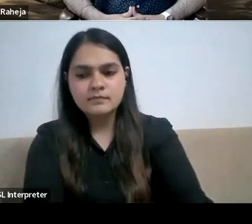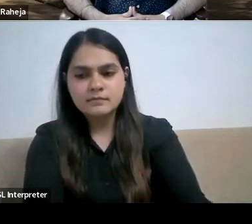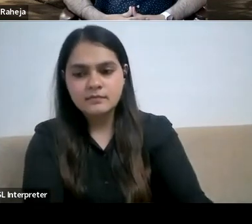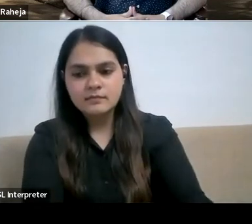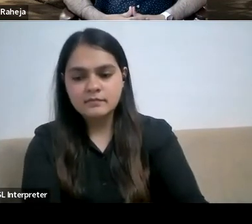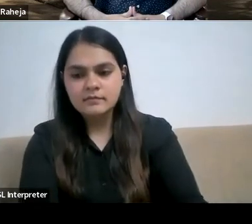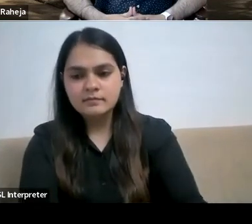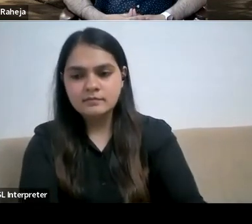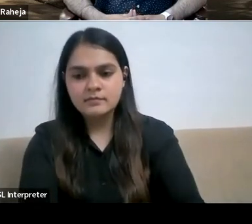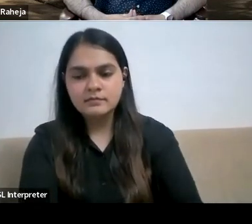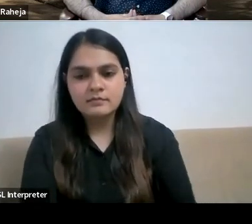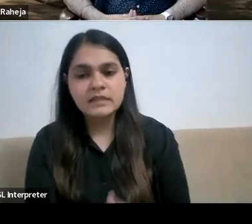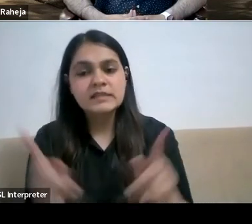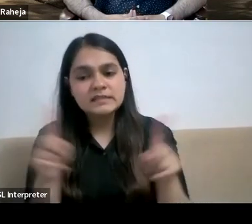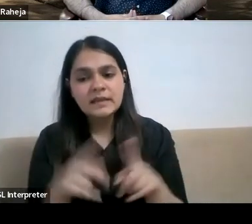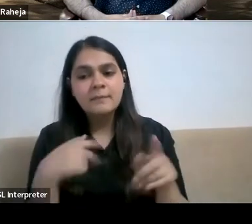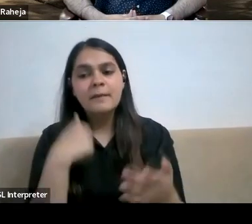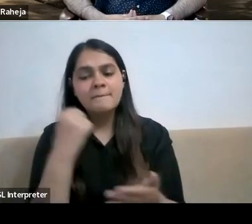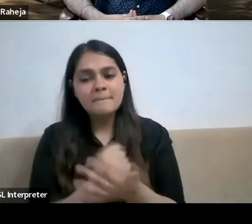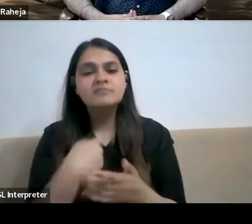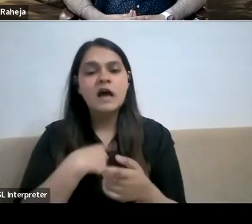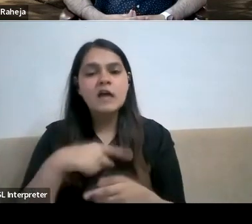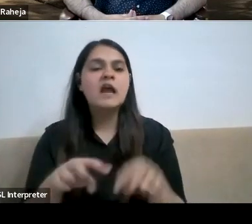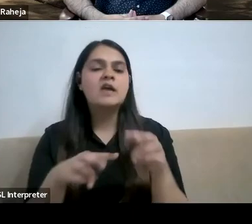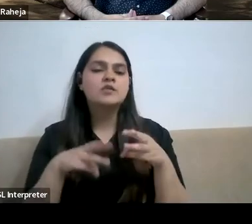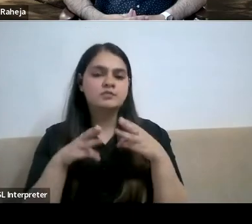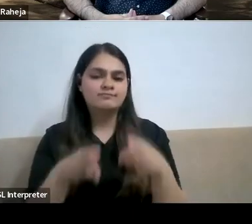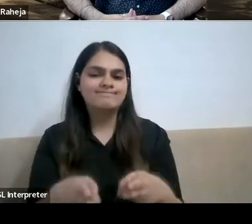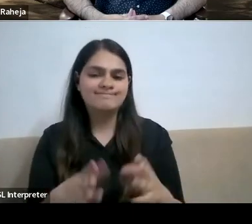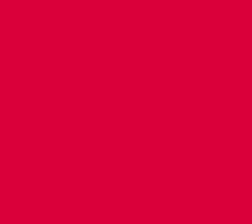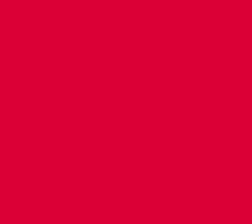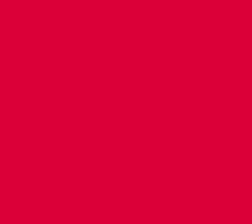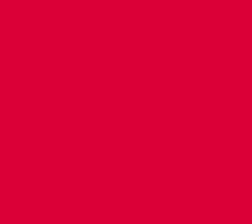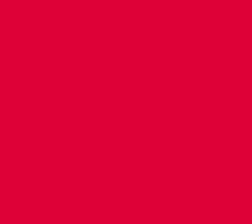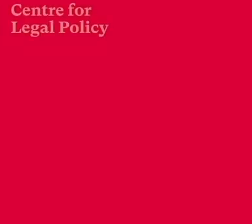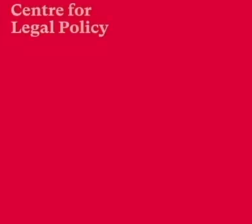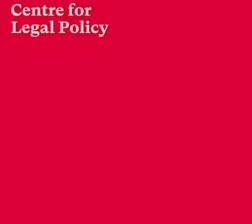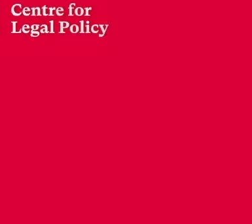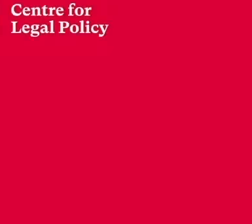at times, but we need to move in the right direction, I guess. Thank you so much, Sowmya.